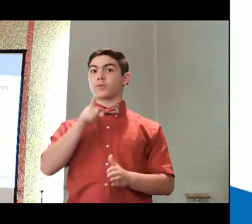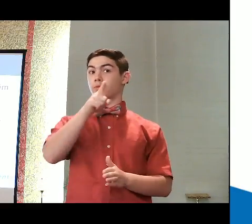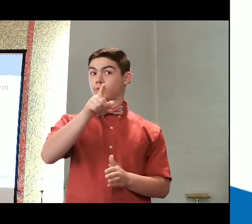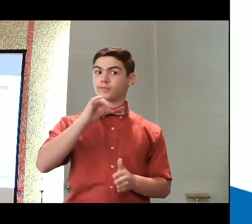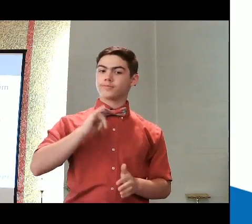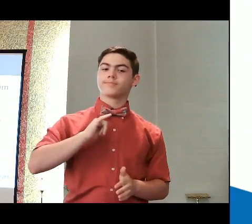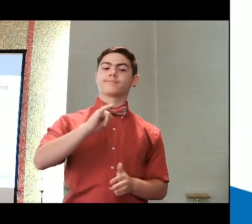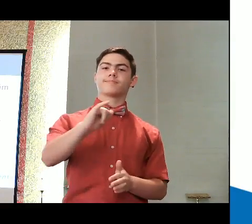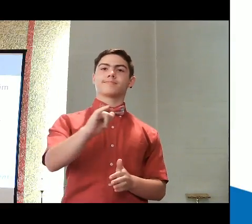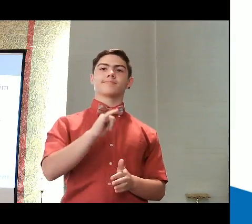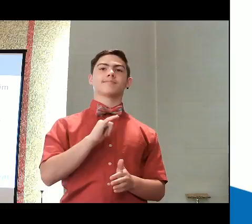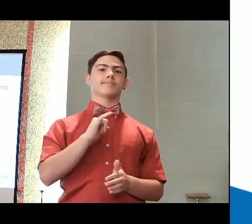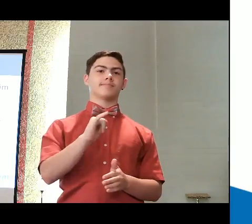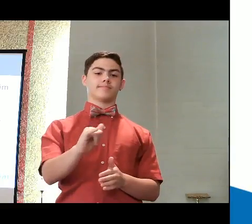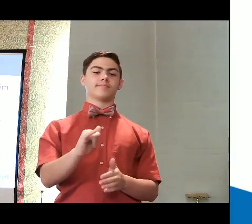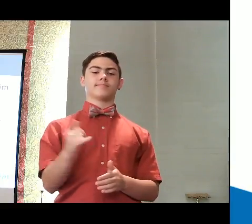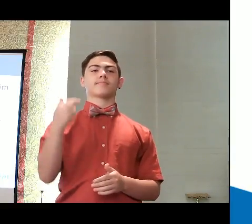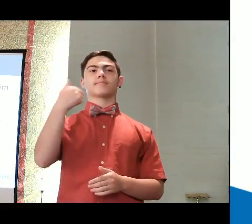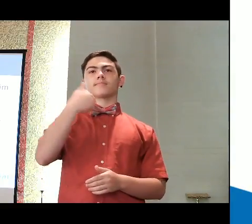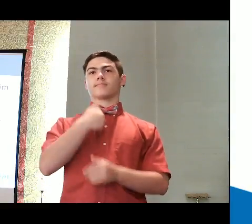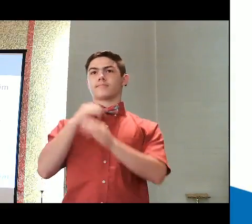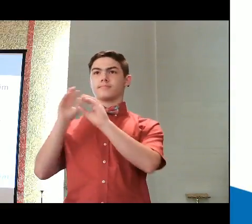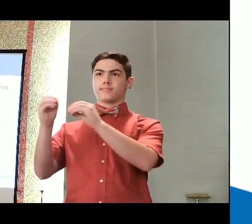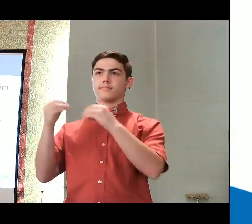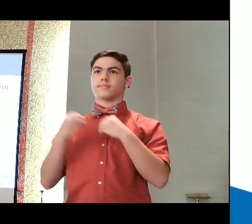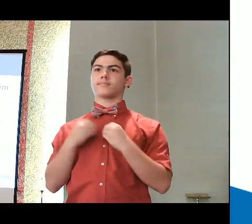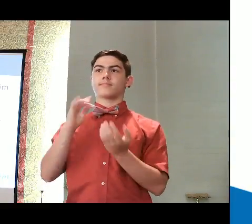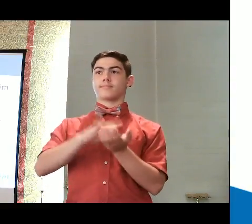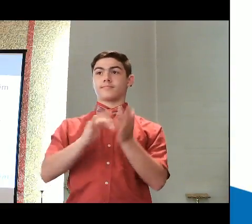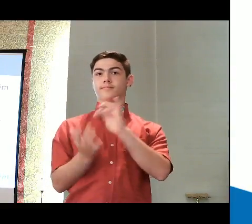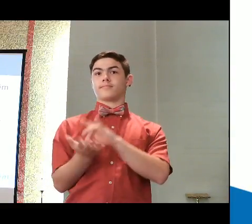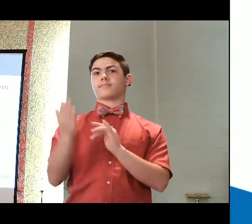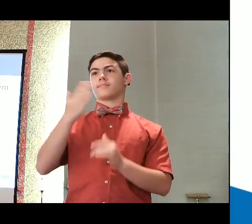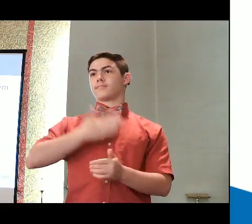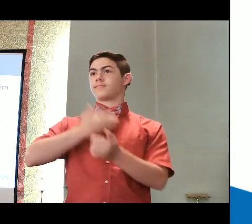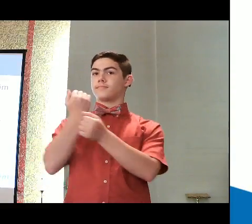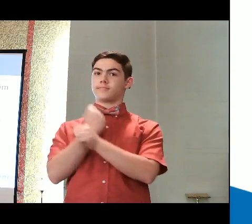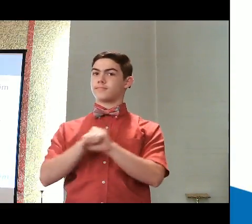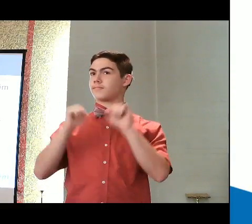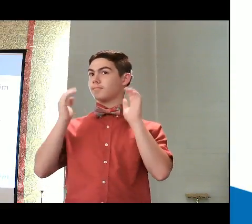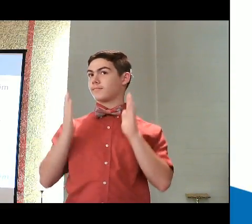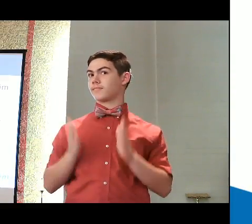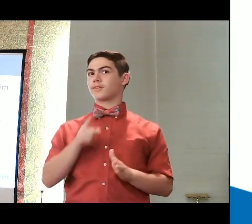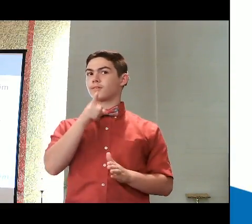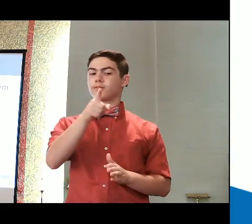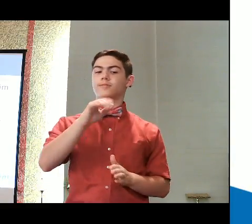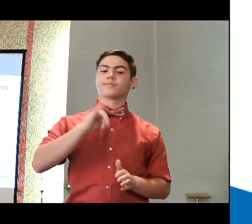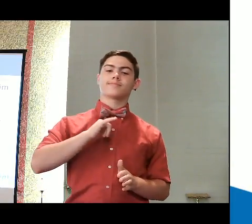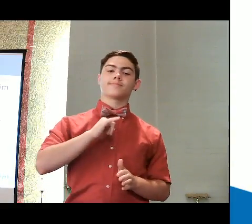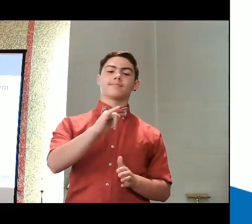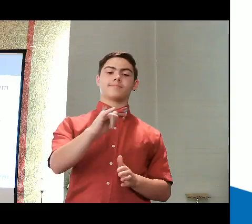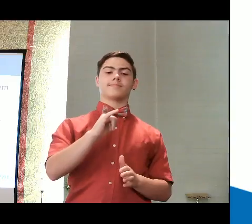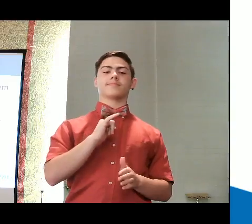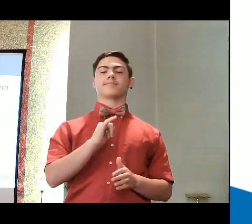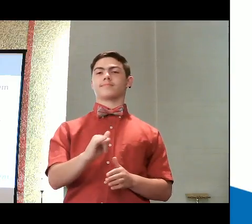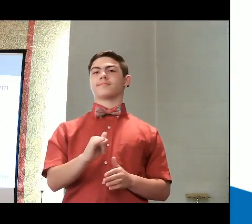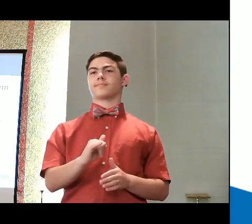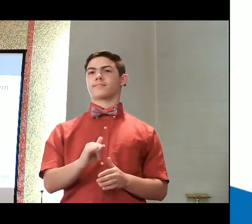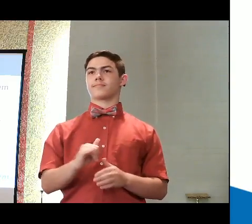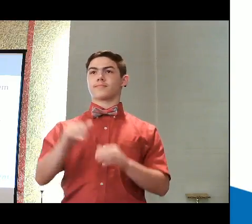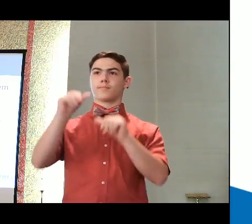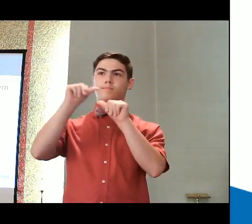you take him too. I took Jesus as my Savior, you take